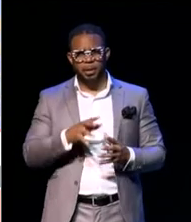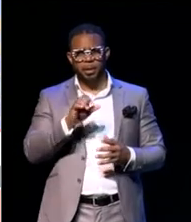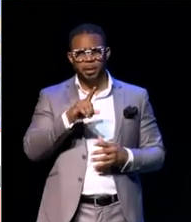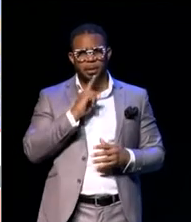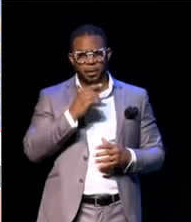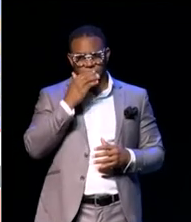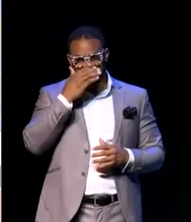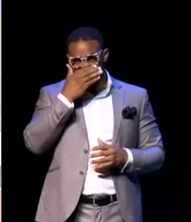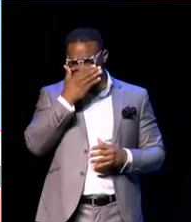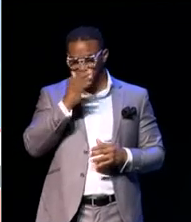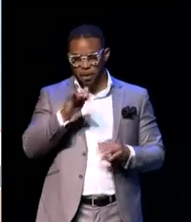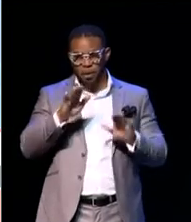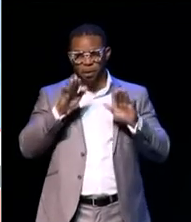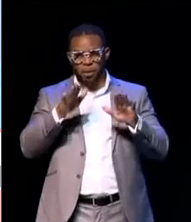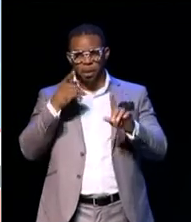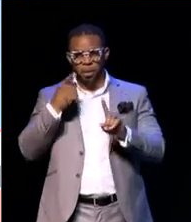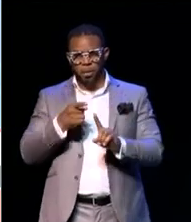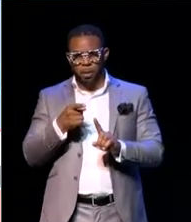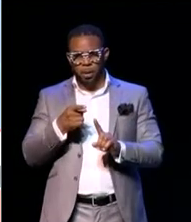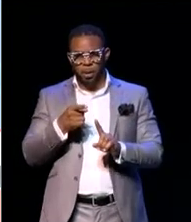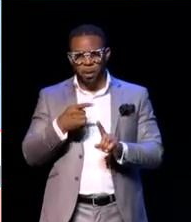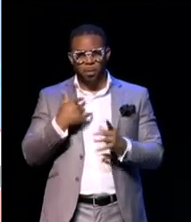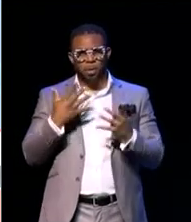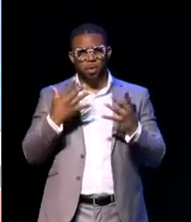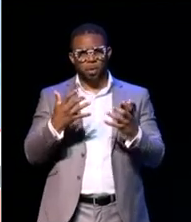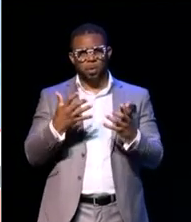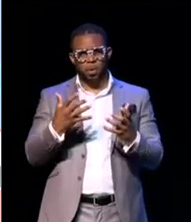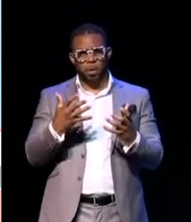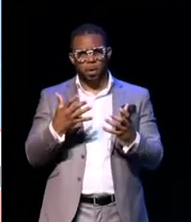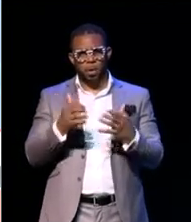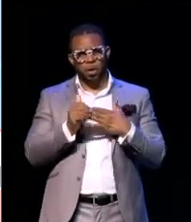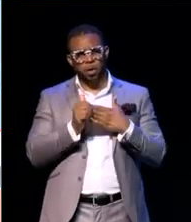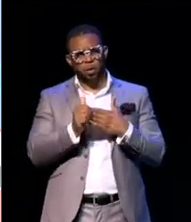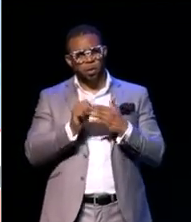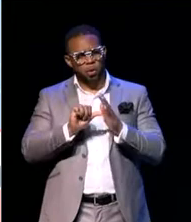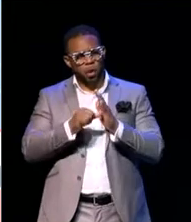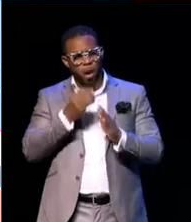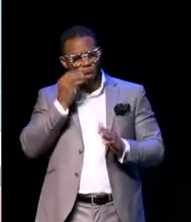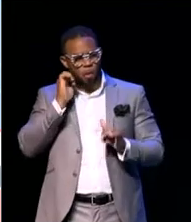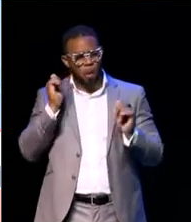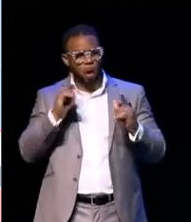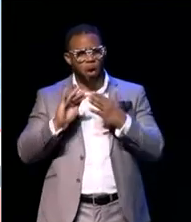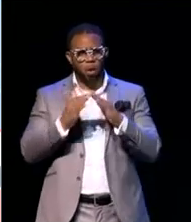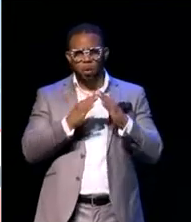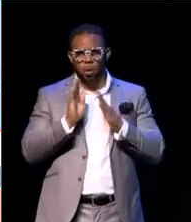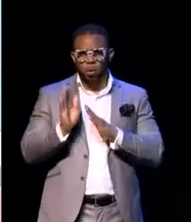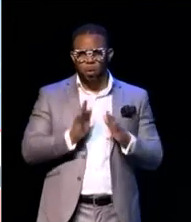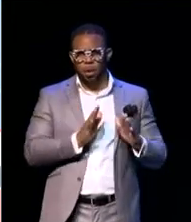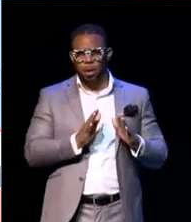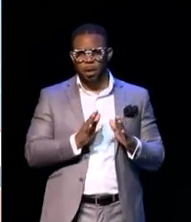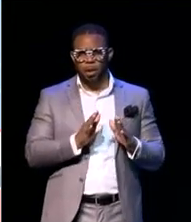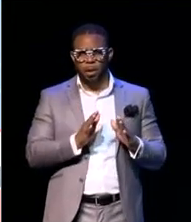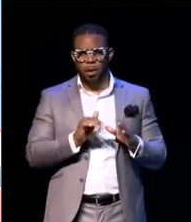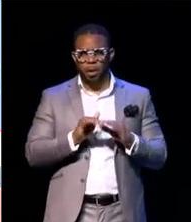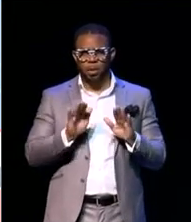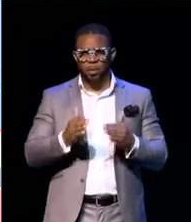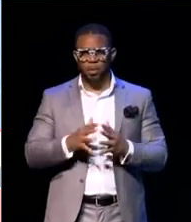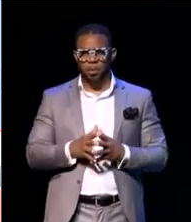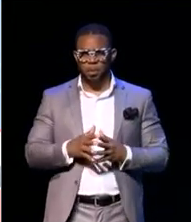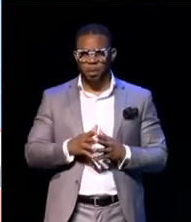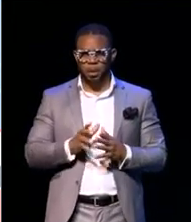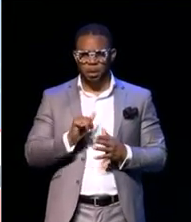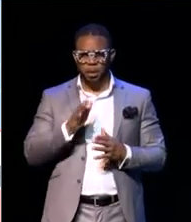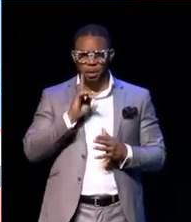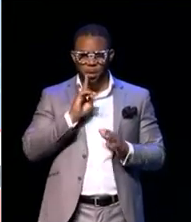that's a great point that we want to drive home with all our community organizers in the room as they're